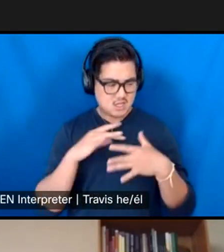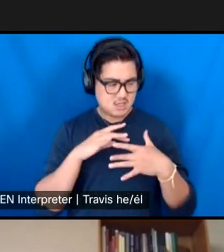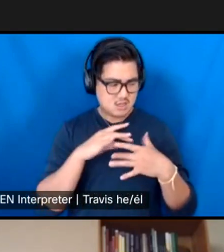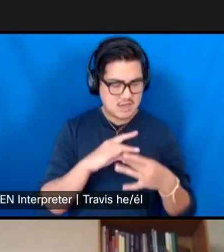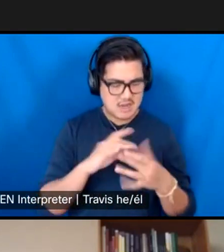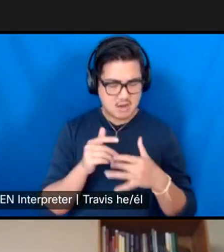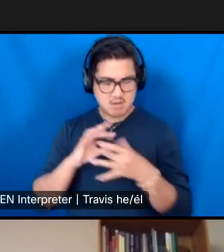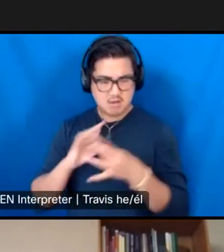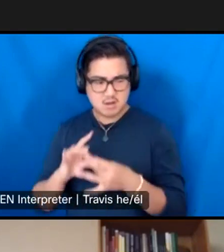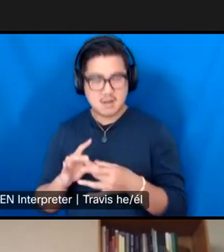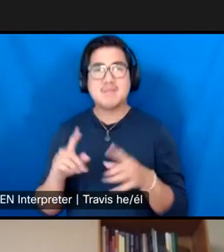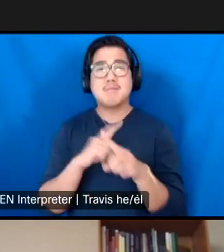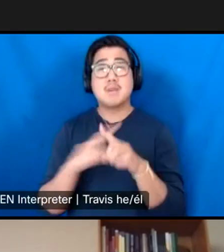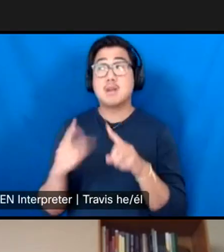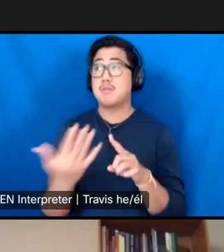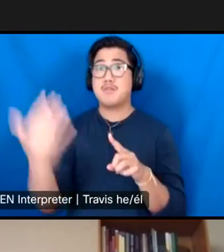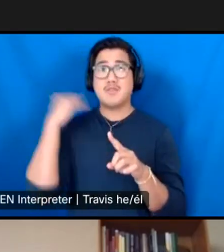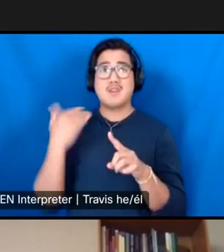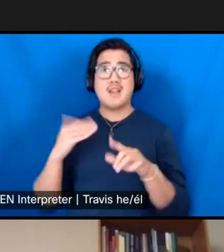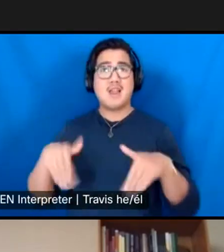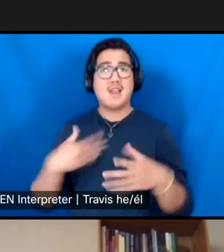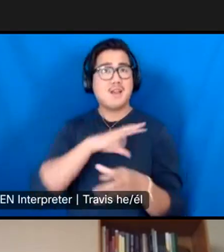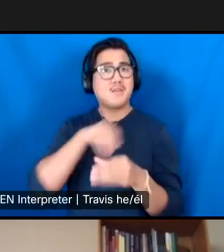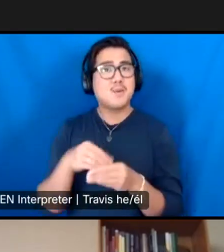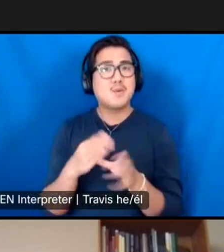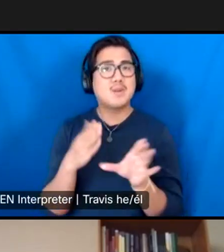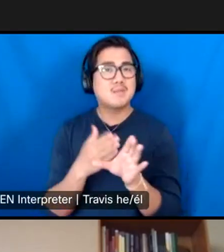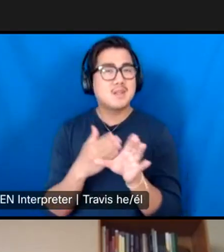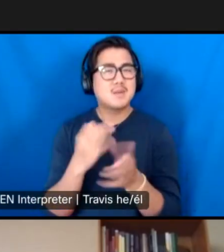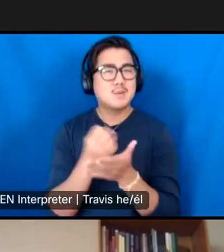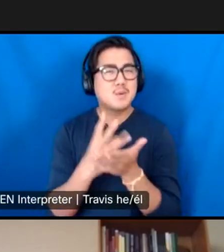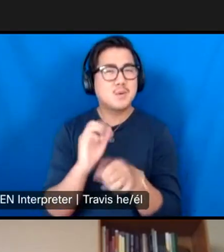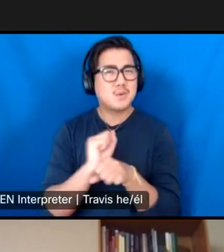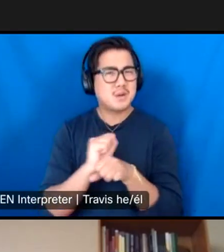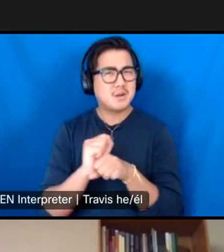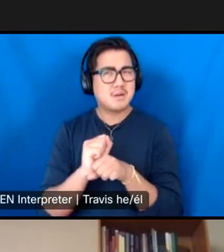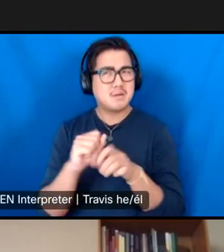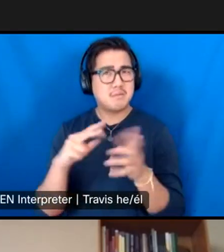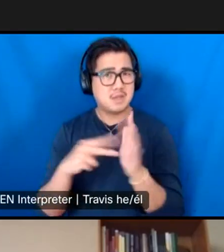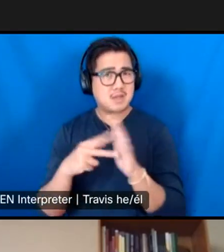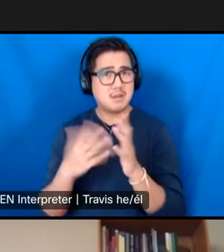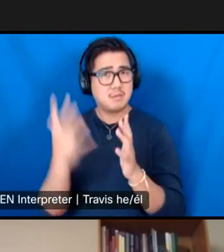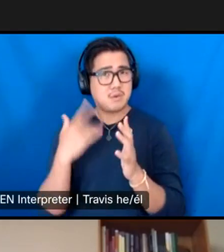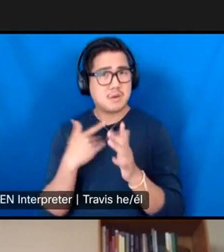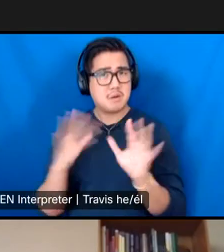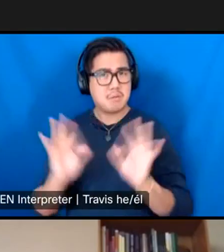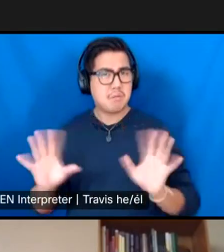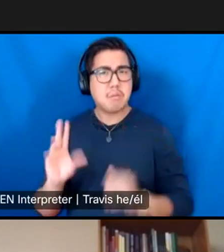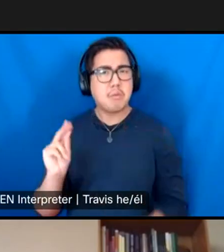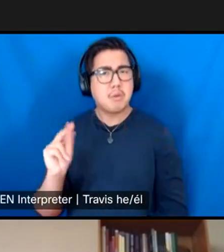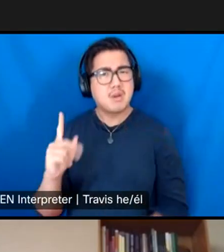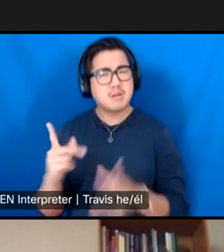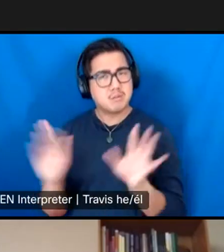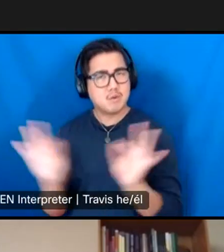irrelevant. These Yeah. practices are important and we can weave them in and understand them by using